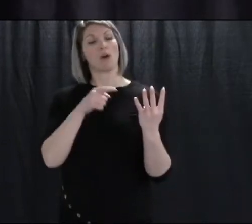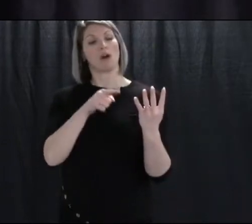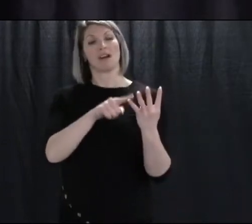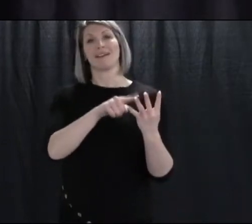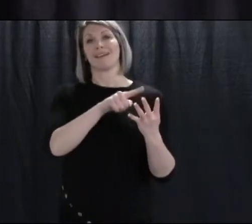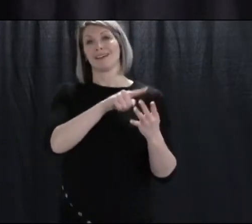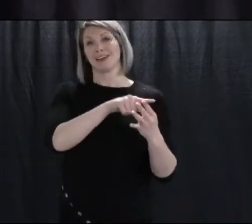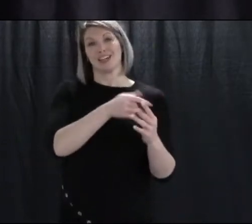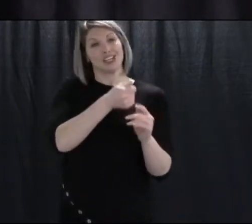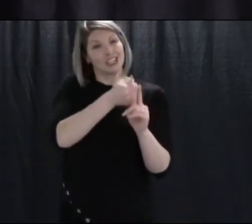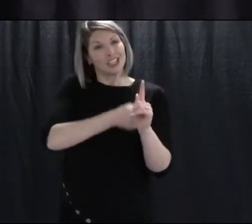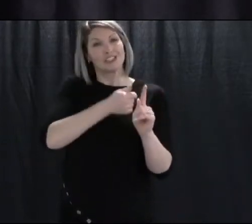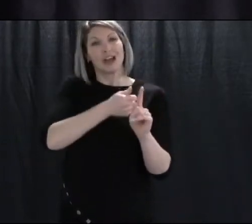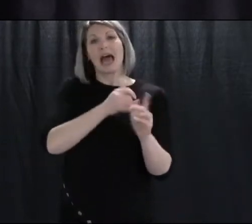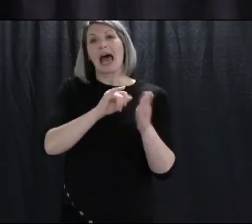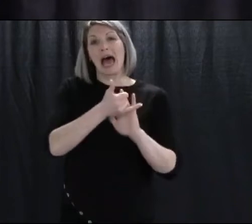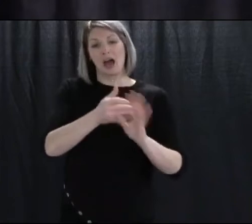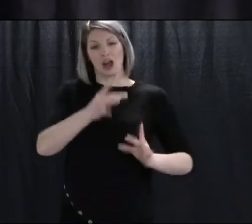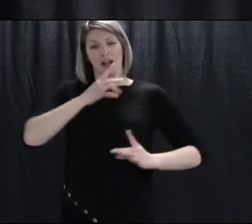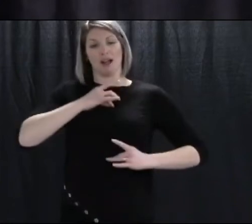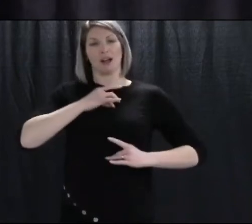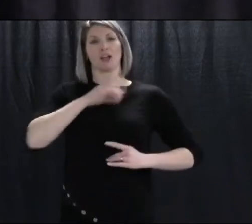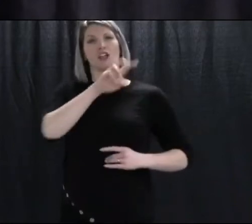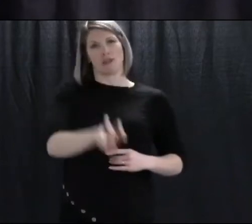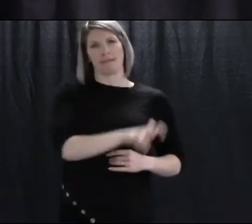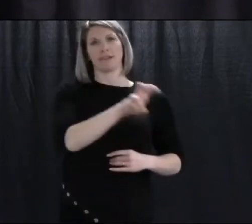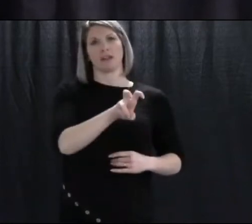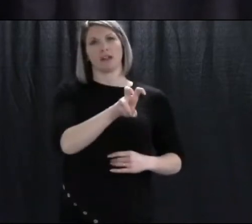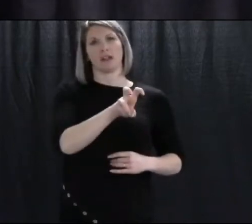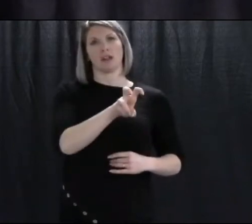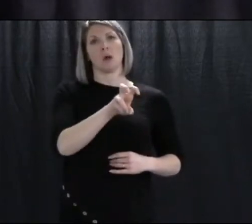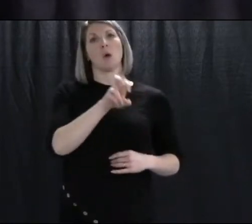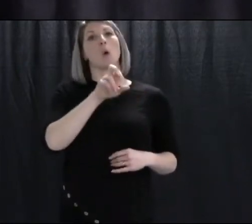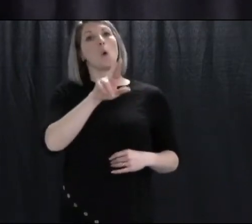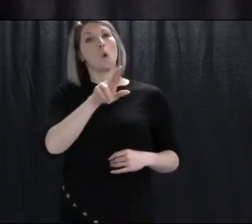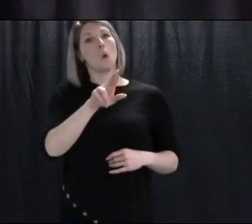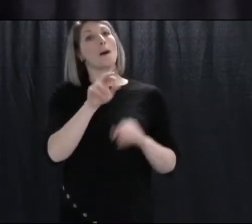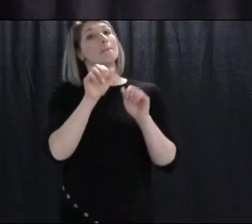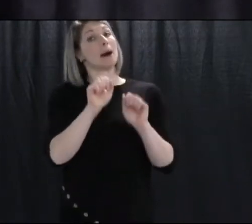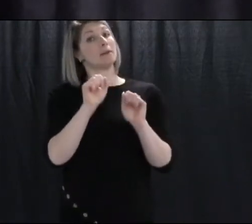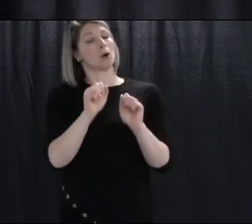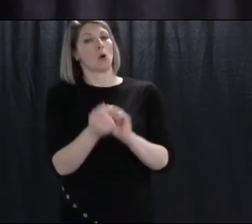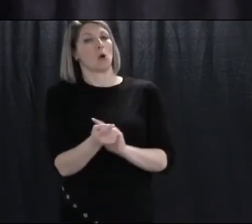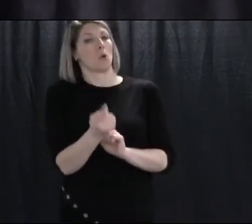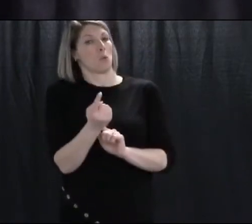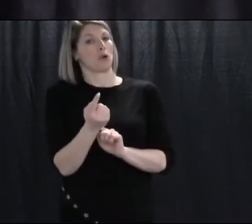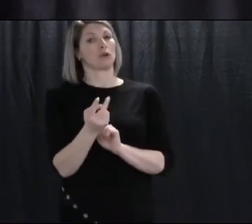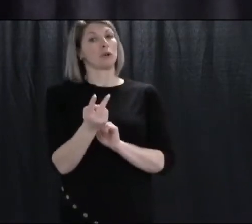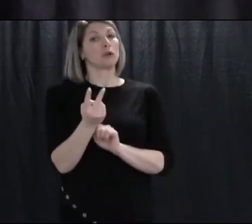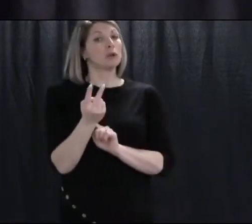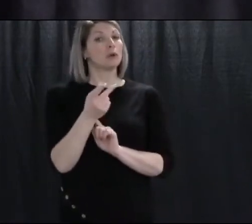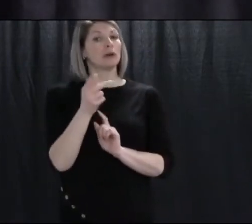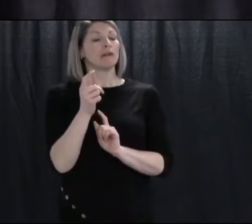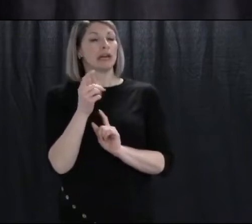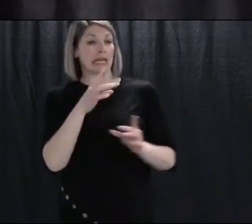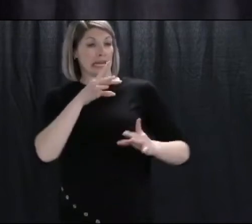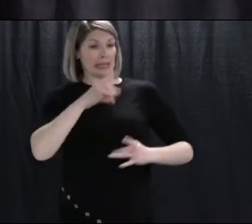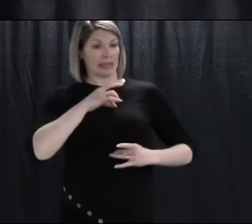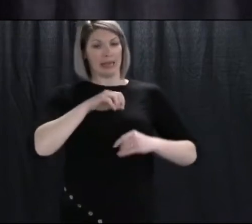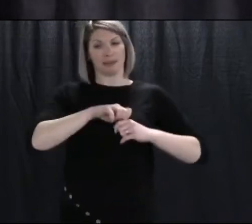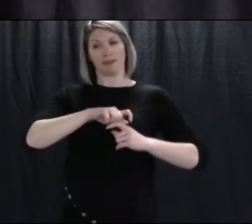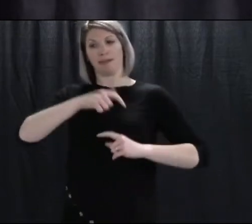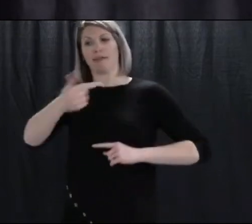travel or through contact with someone who was symptomatic. I can't speak to the exposure of